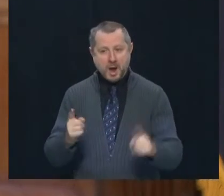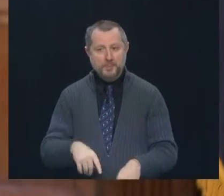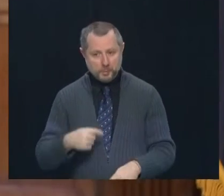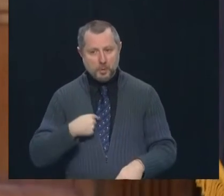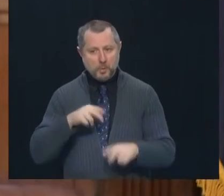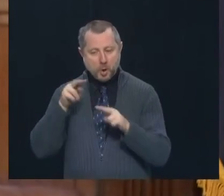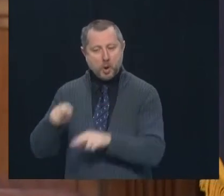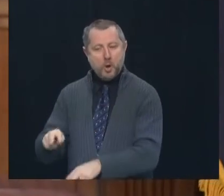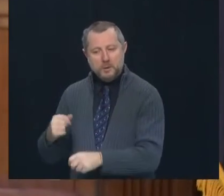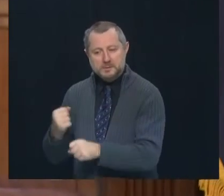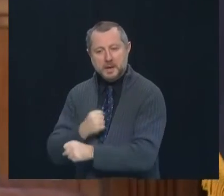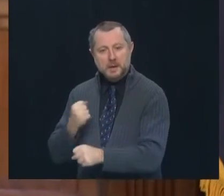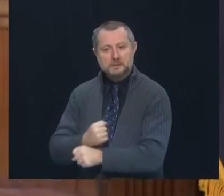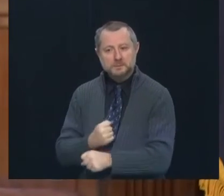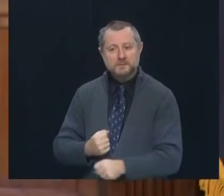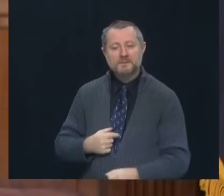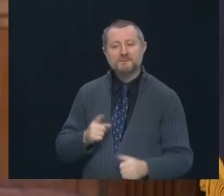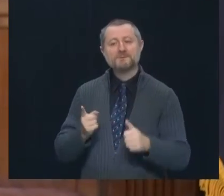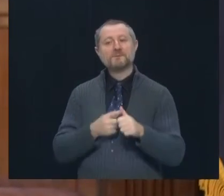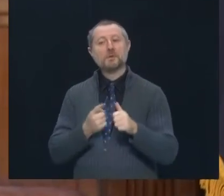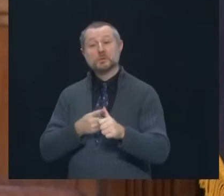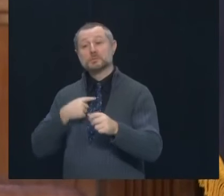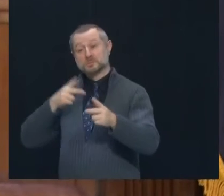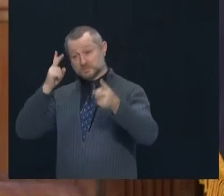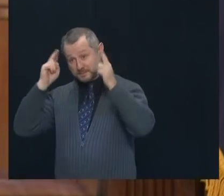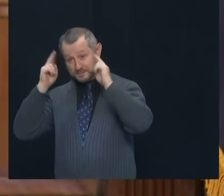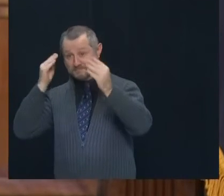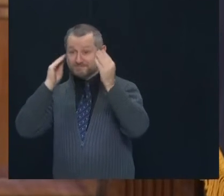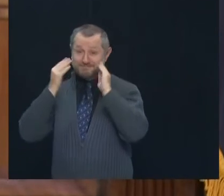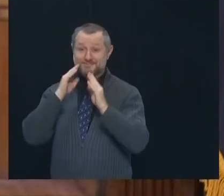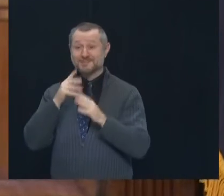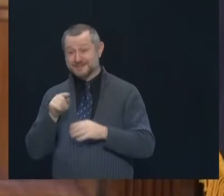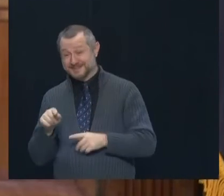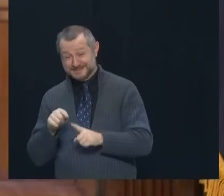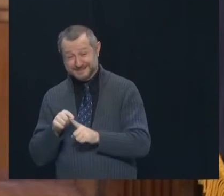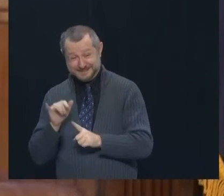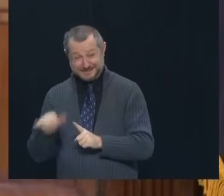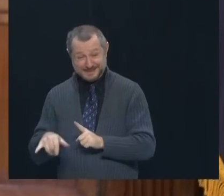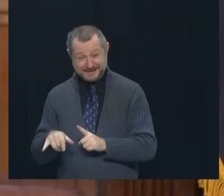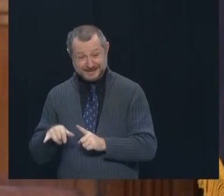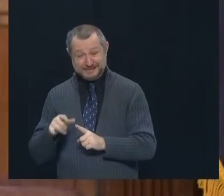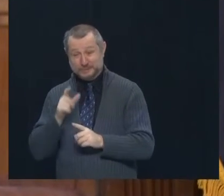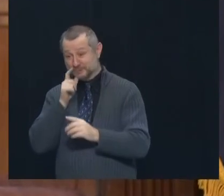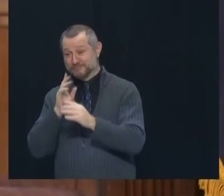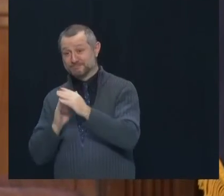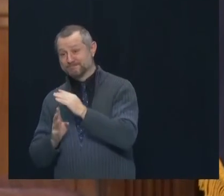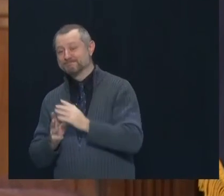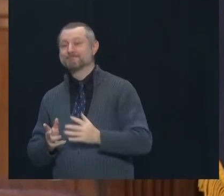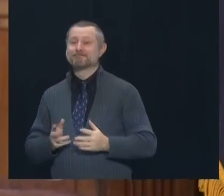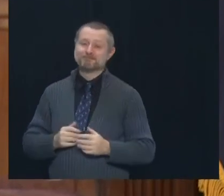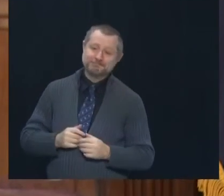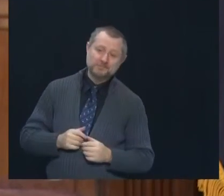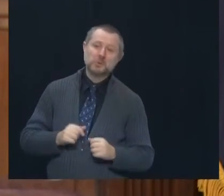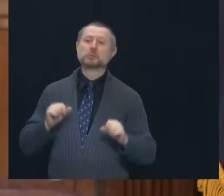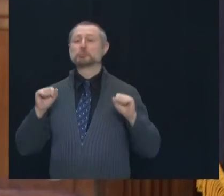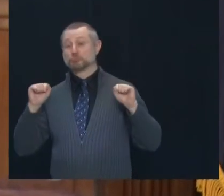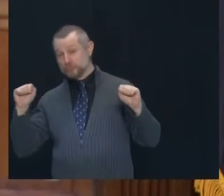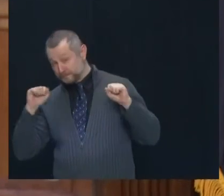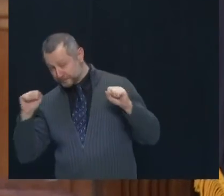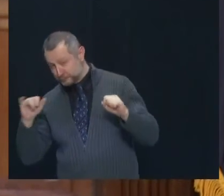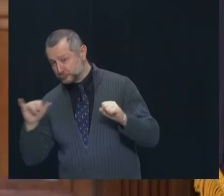First, the salons and the gyms have